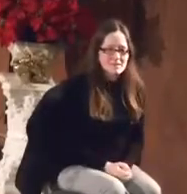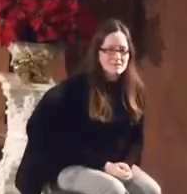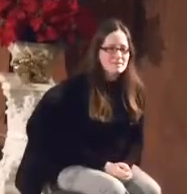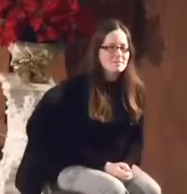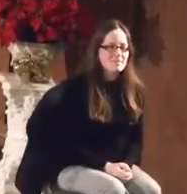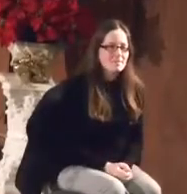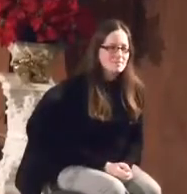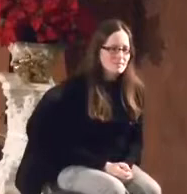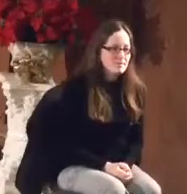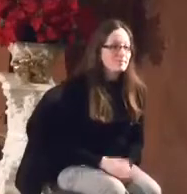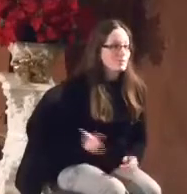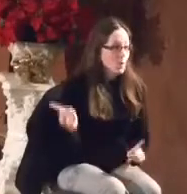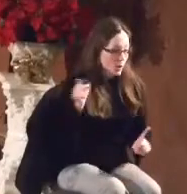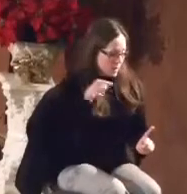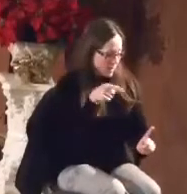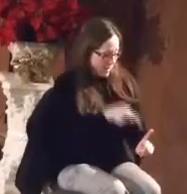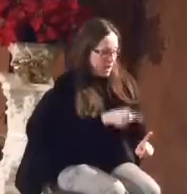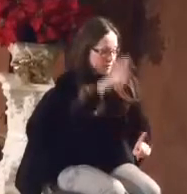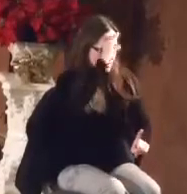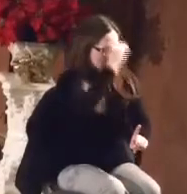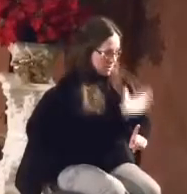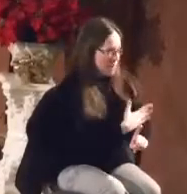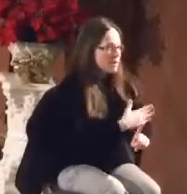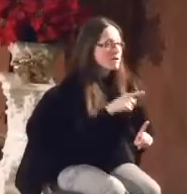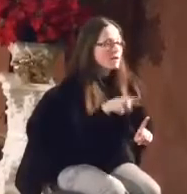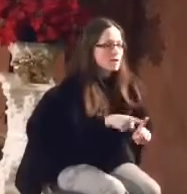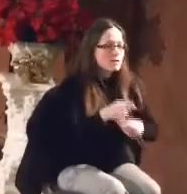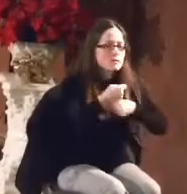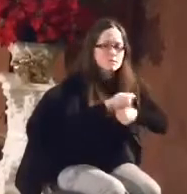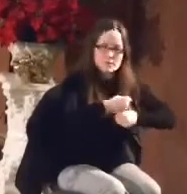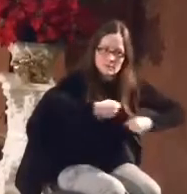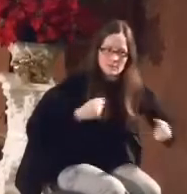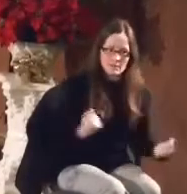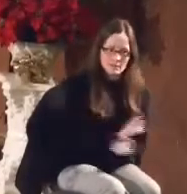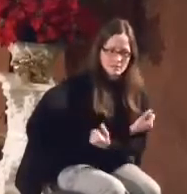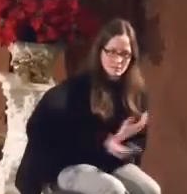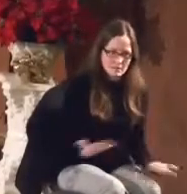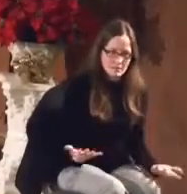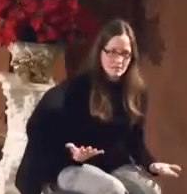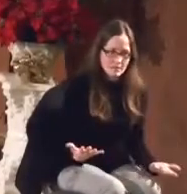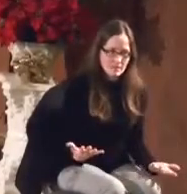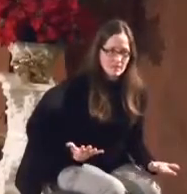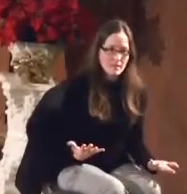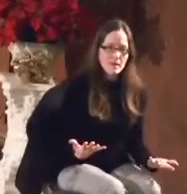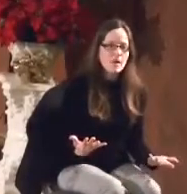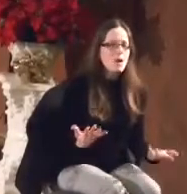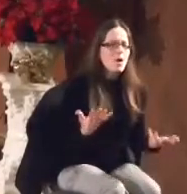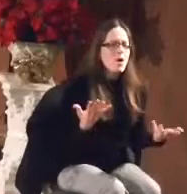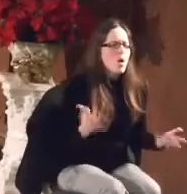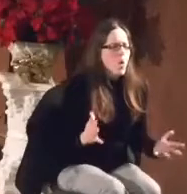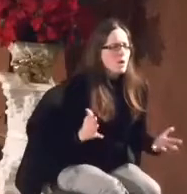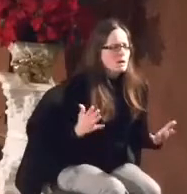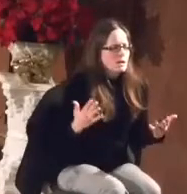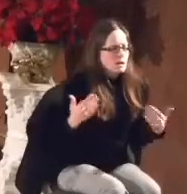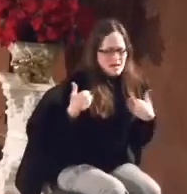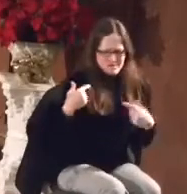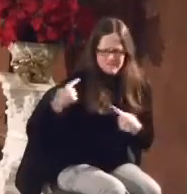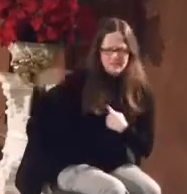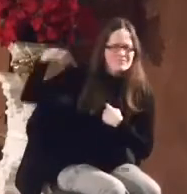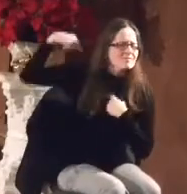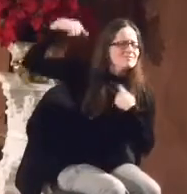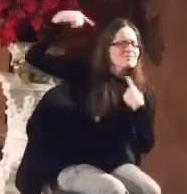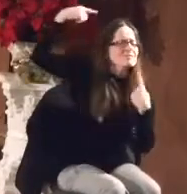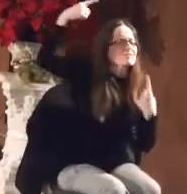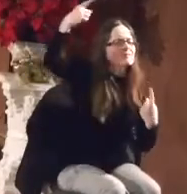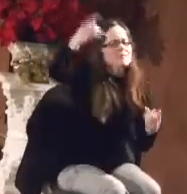who created all things and is before all things, and through whom things are held together, the